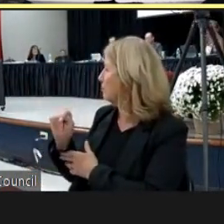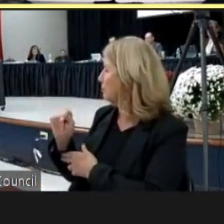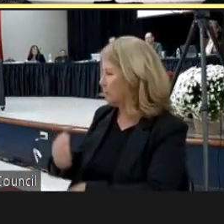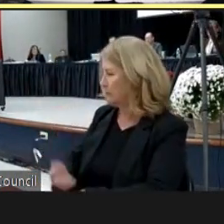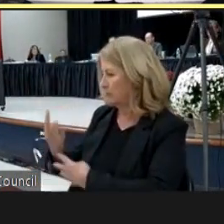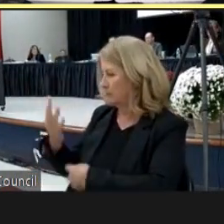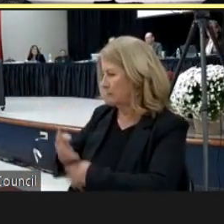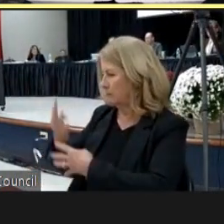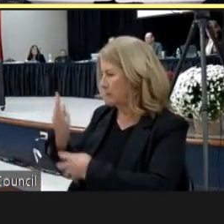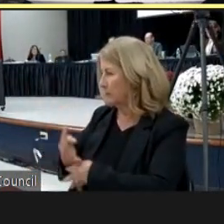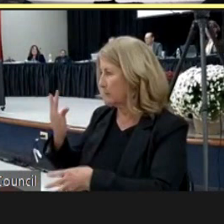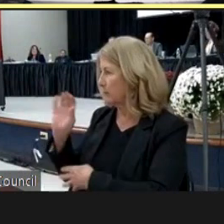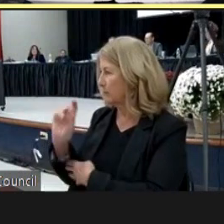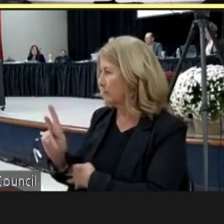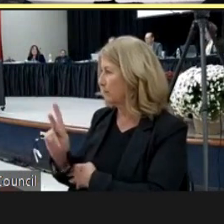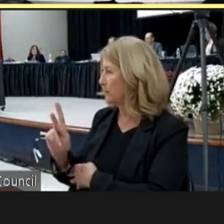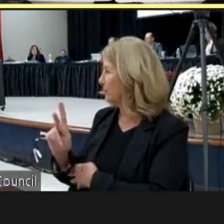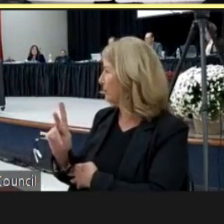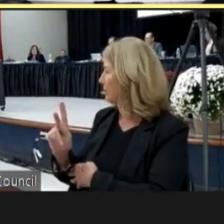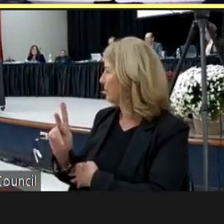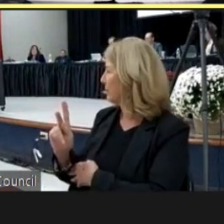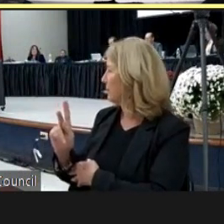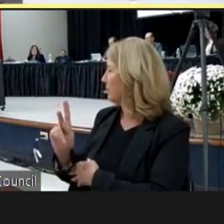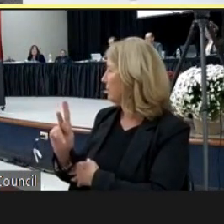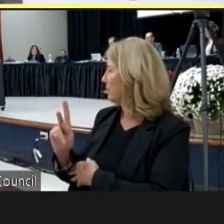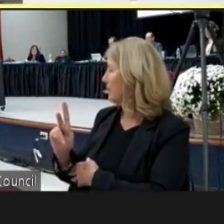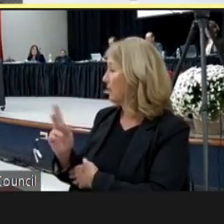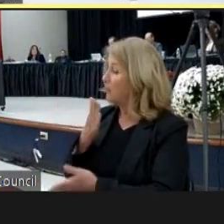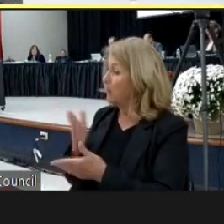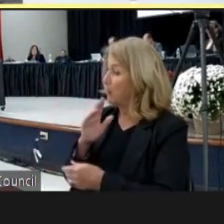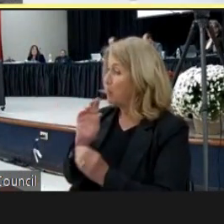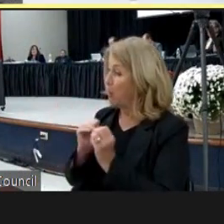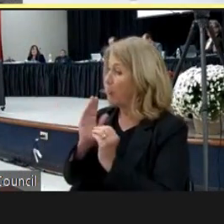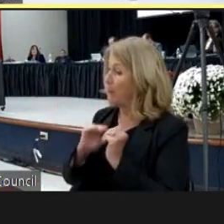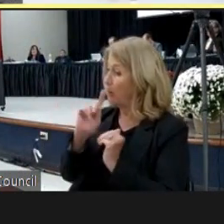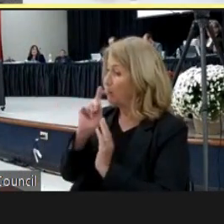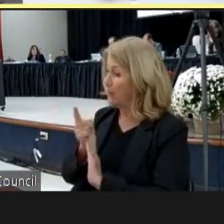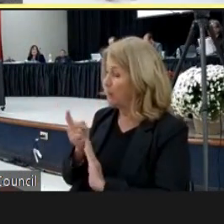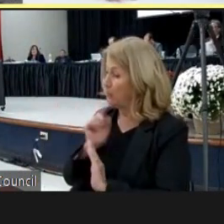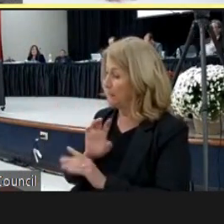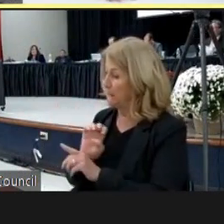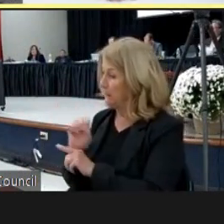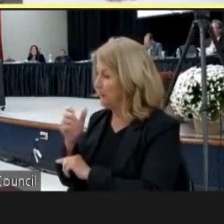Load. Okay. Into my 1 minute.